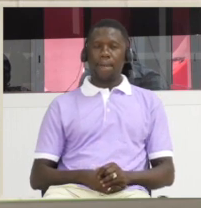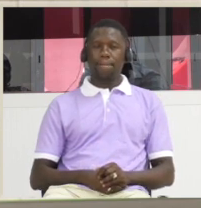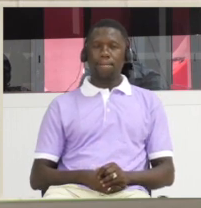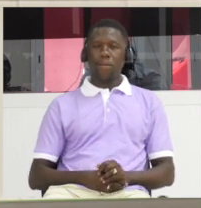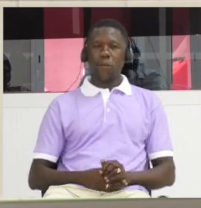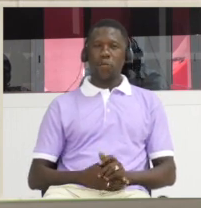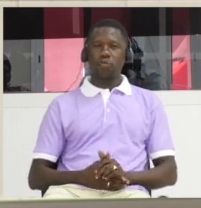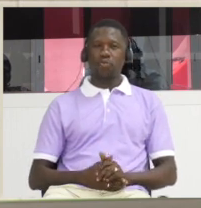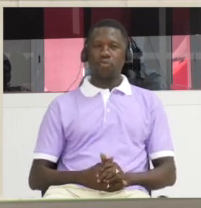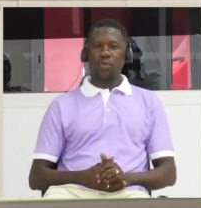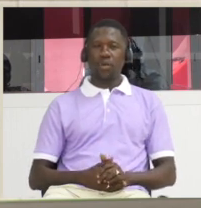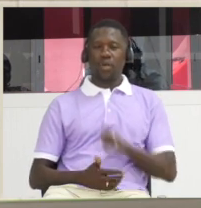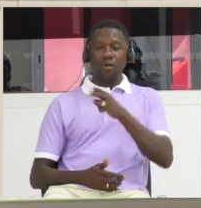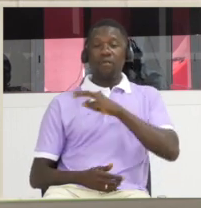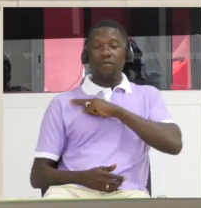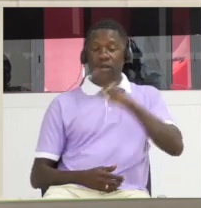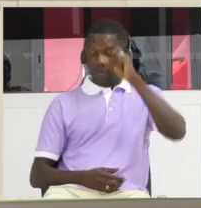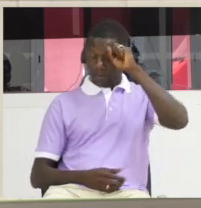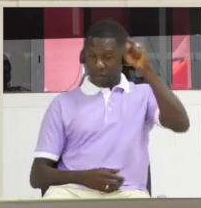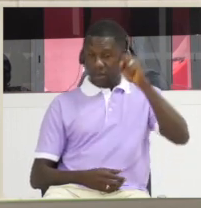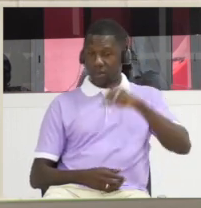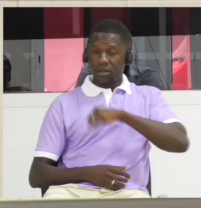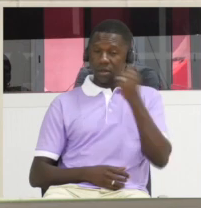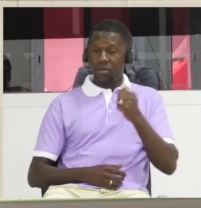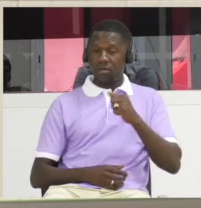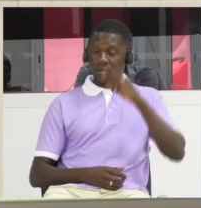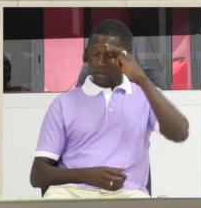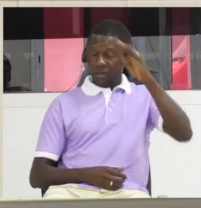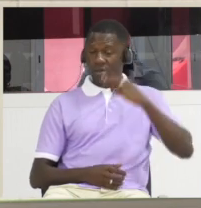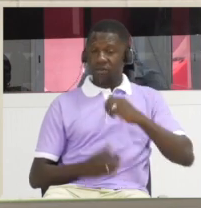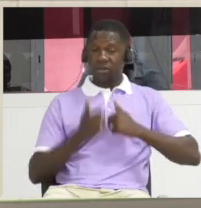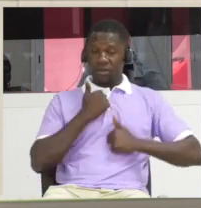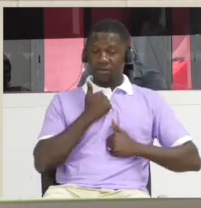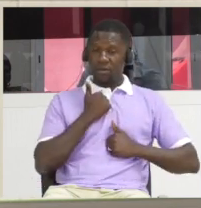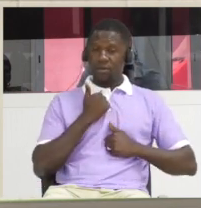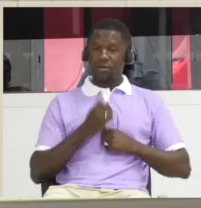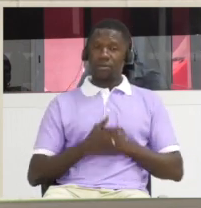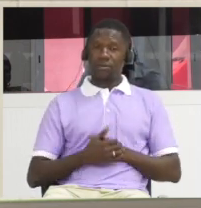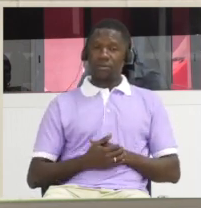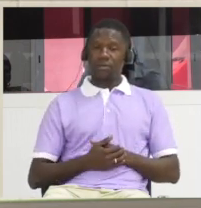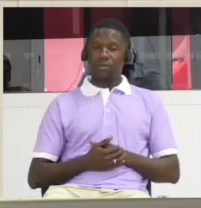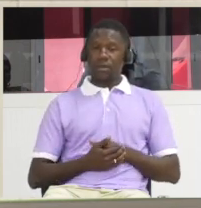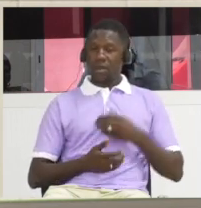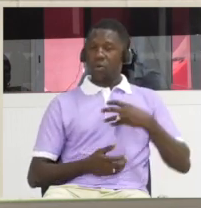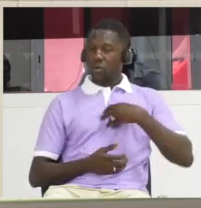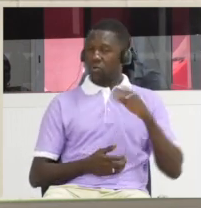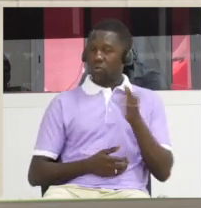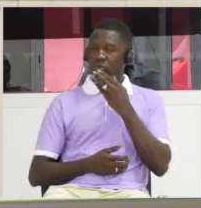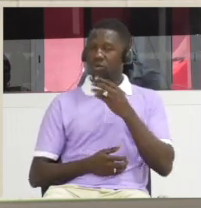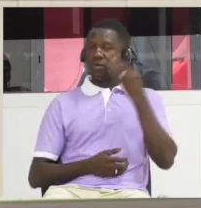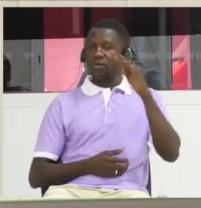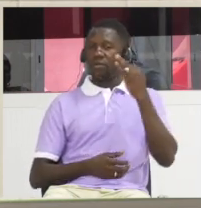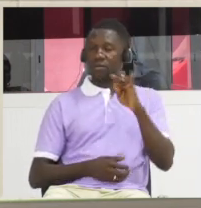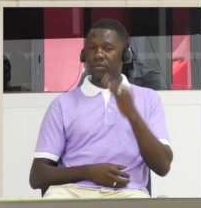Vice President and Minister of Defense had to go to Farafenya. He said he